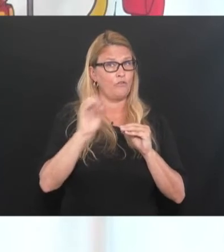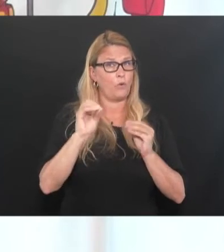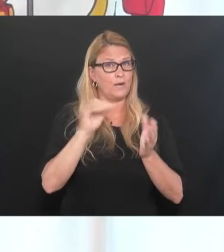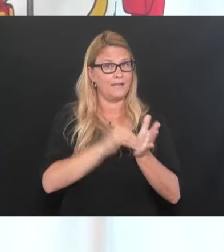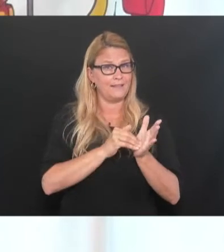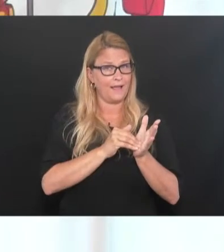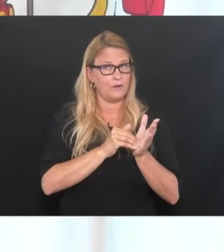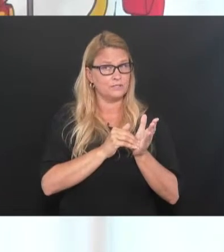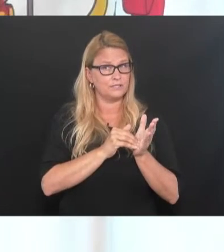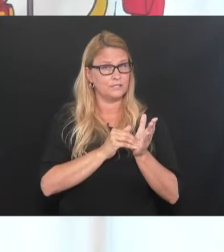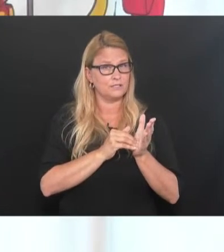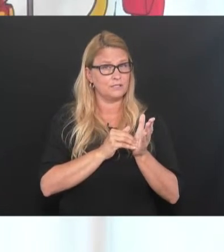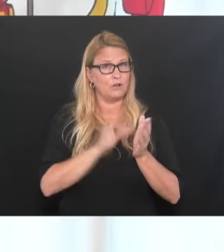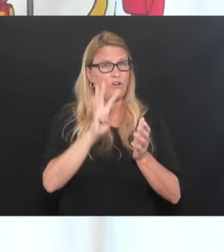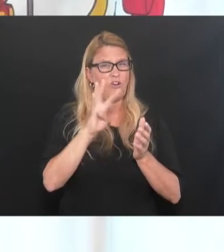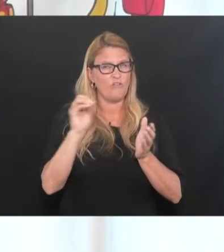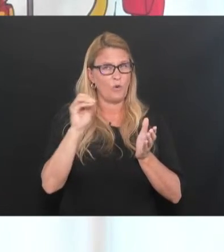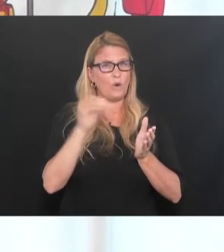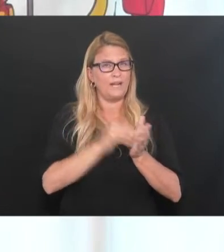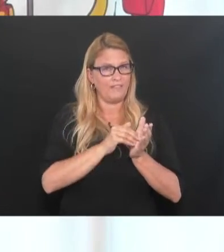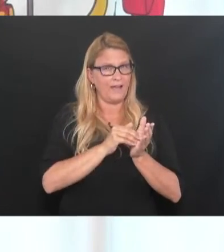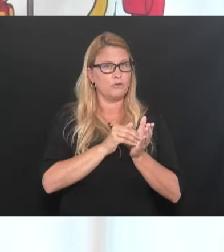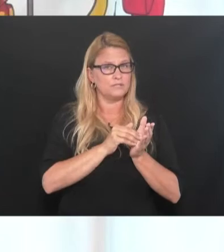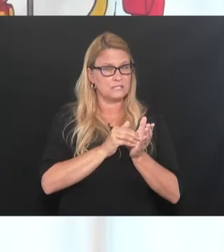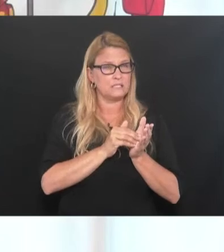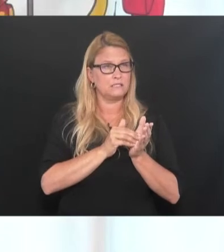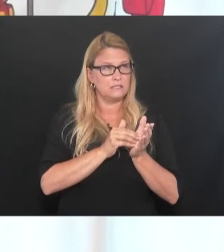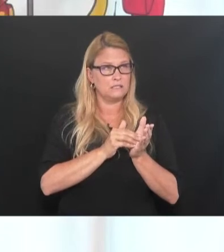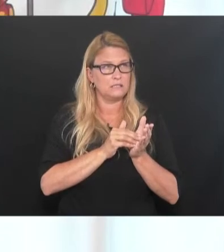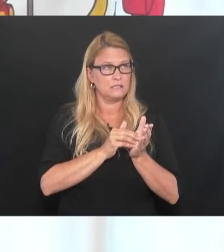40,000 that were